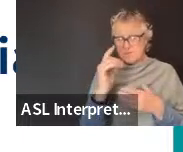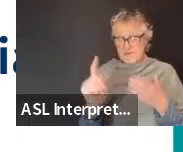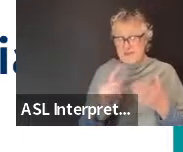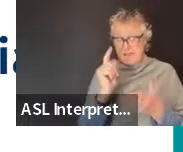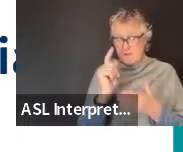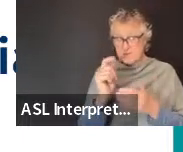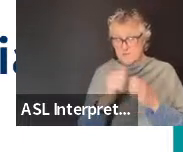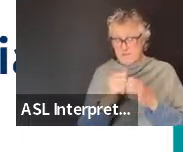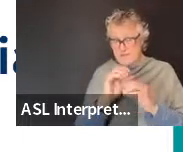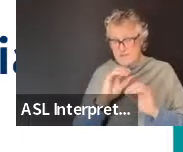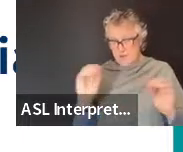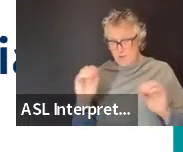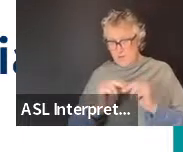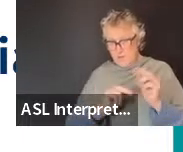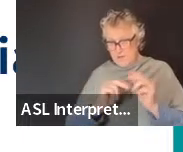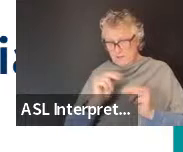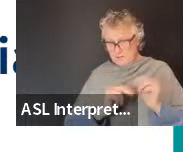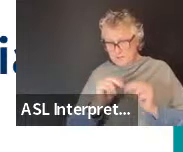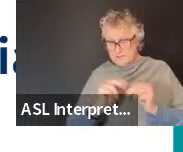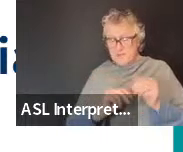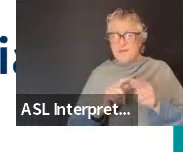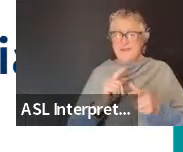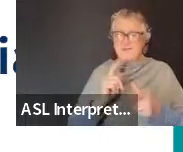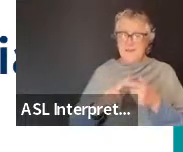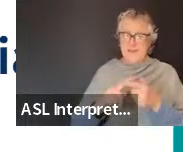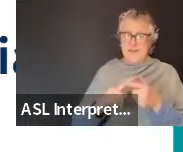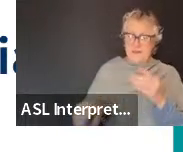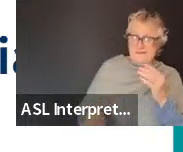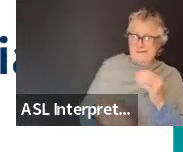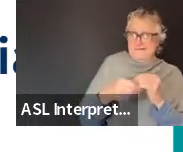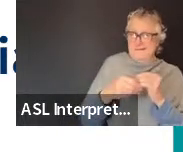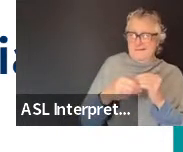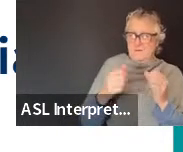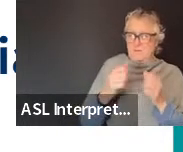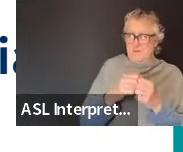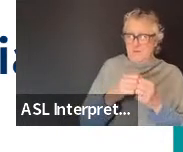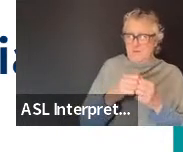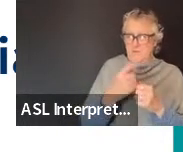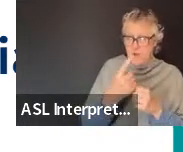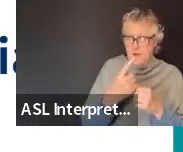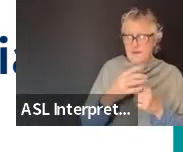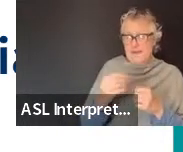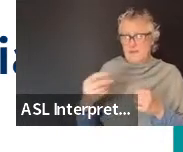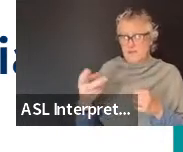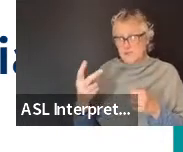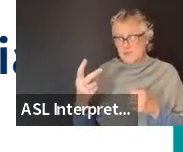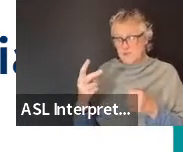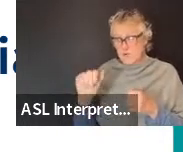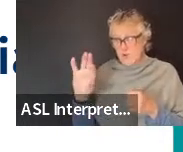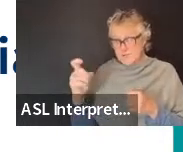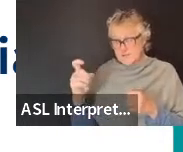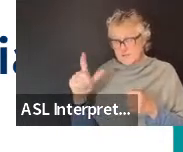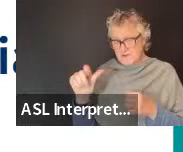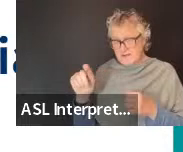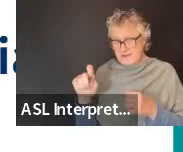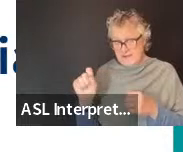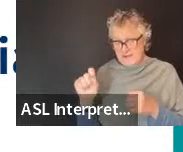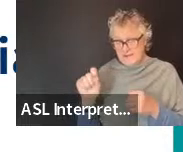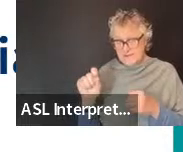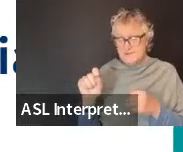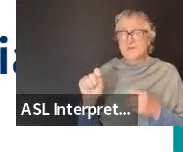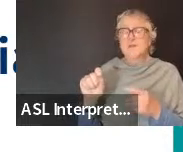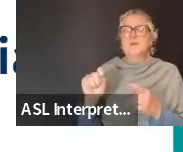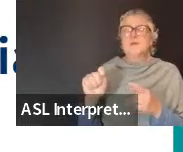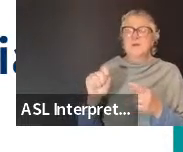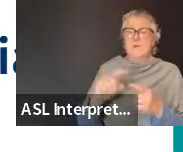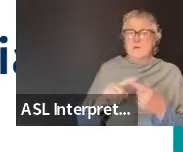the improvements with the 1 auxiliary lane and the 2 auxiliary lane, it'll improve to 9 hours or 6 hours in congestion. With the 1 auxiliary